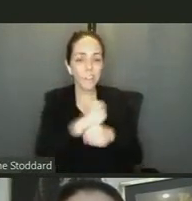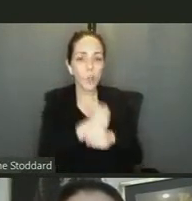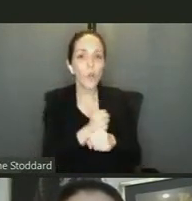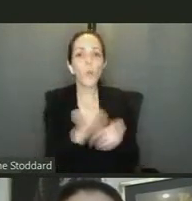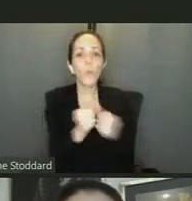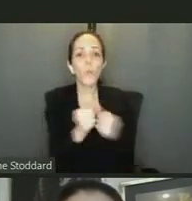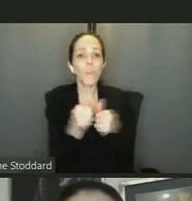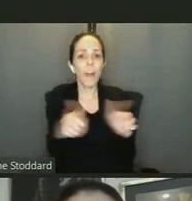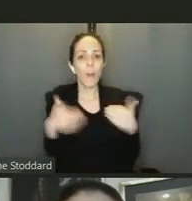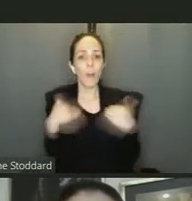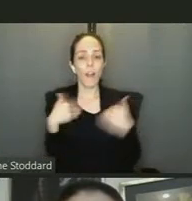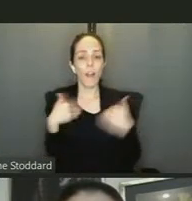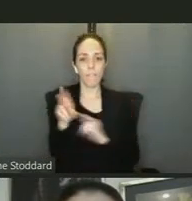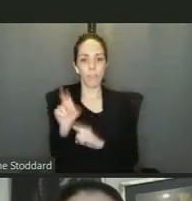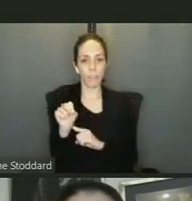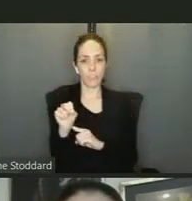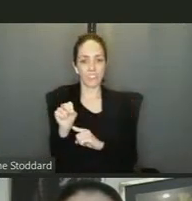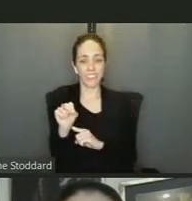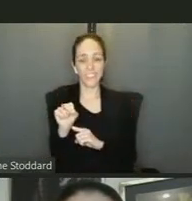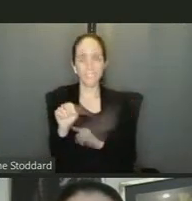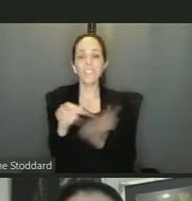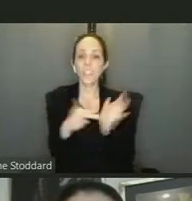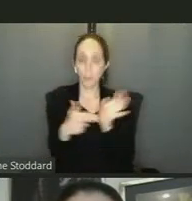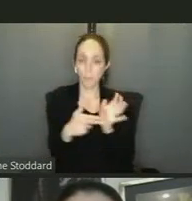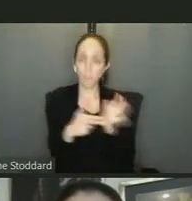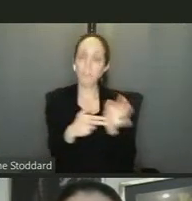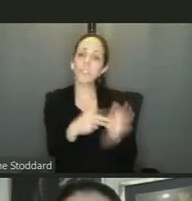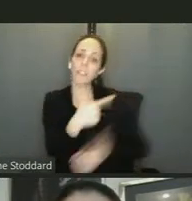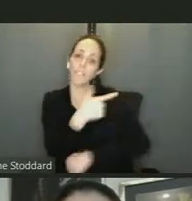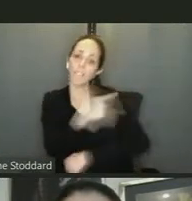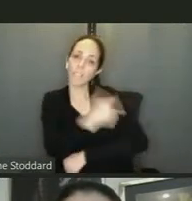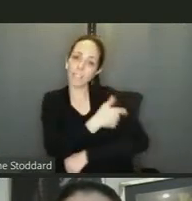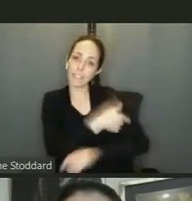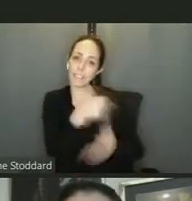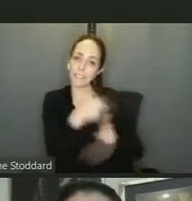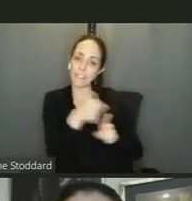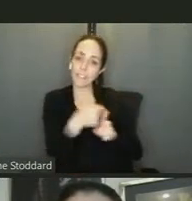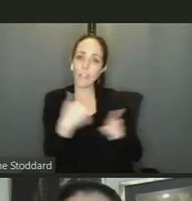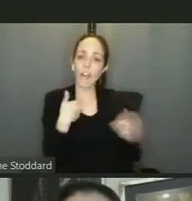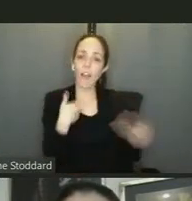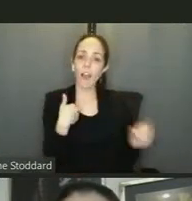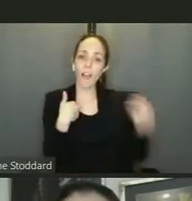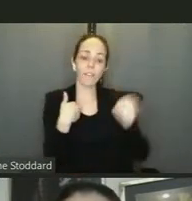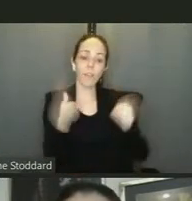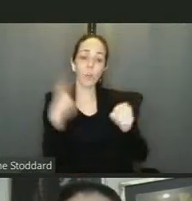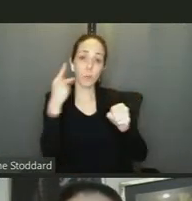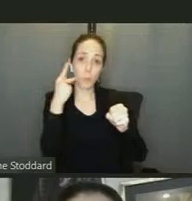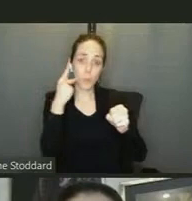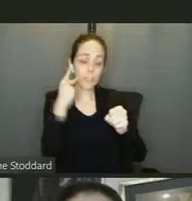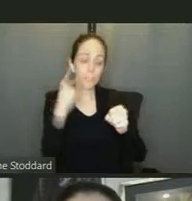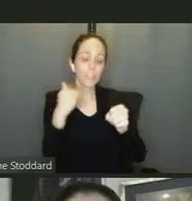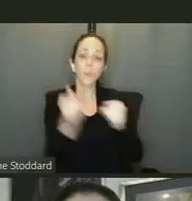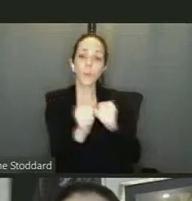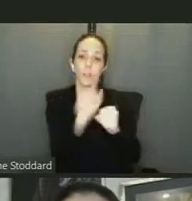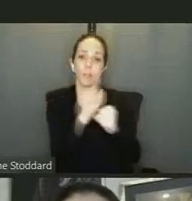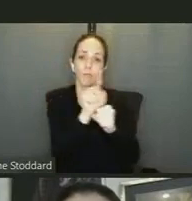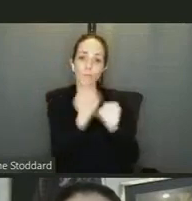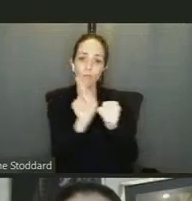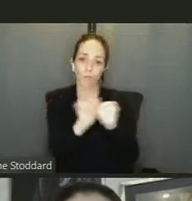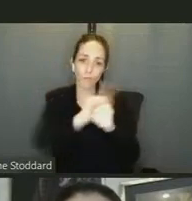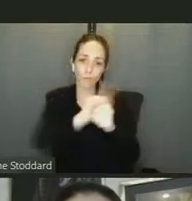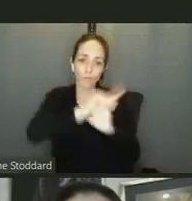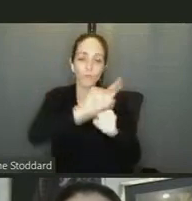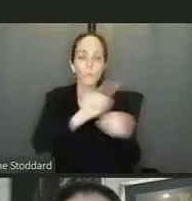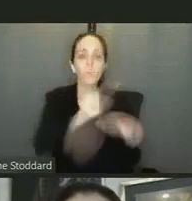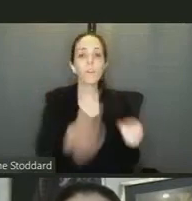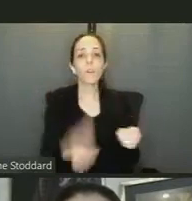virus in it itself. So questions about whether you shed the virus after you get the vaccine, questions about whether this goes into your